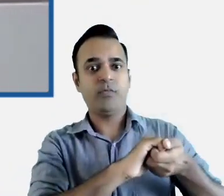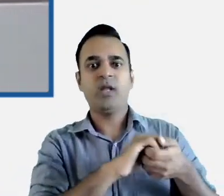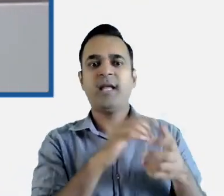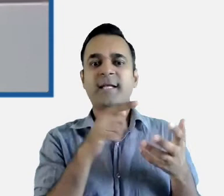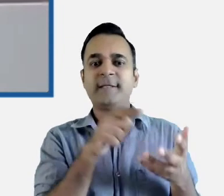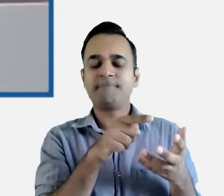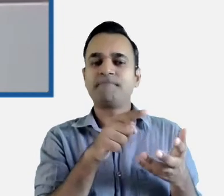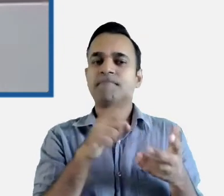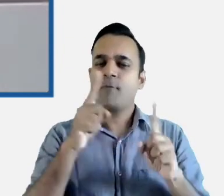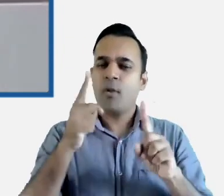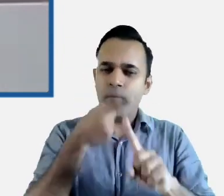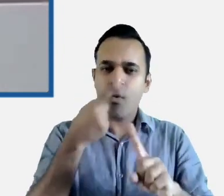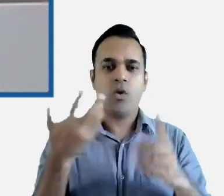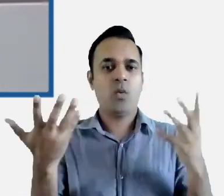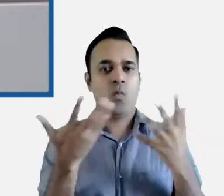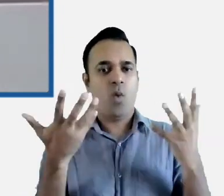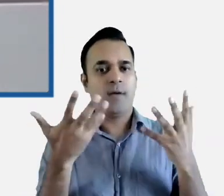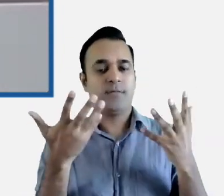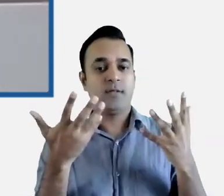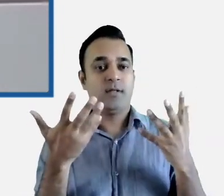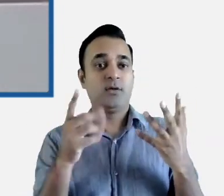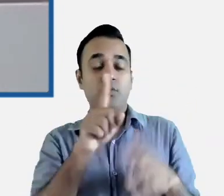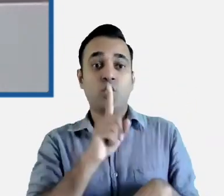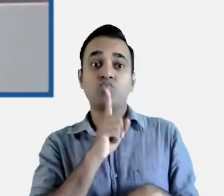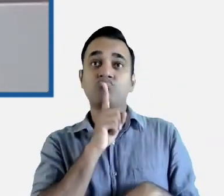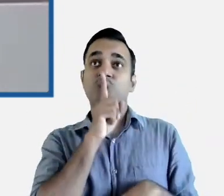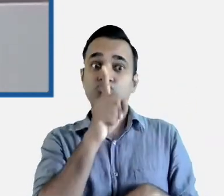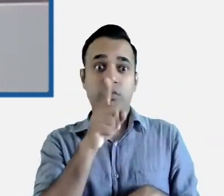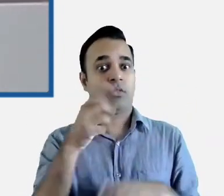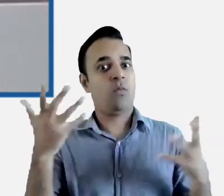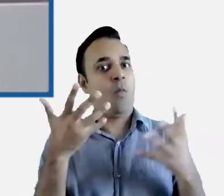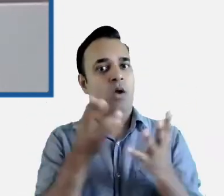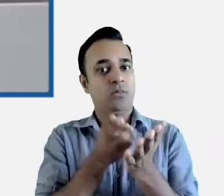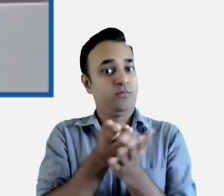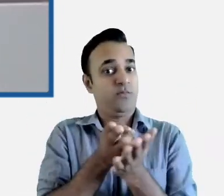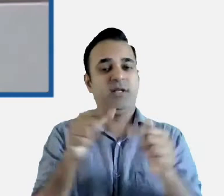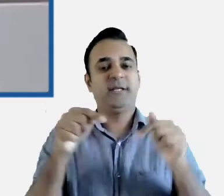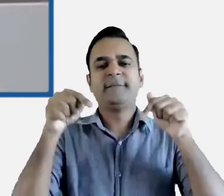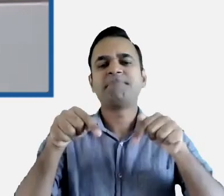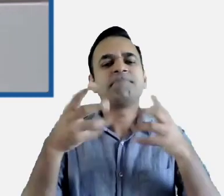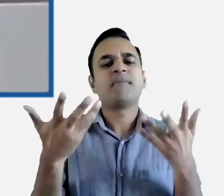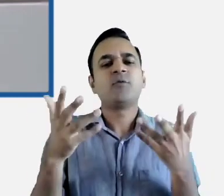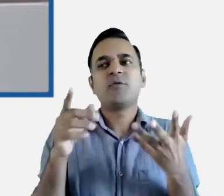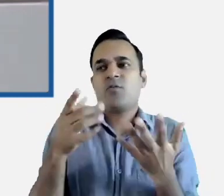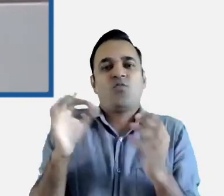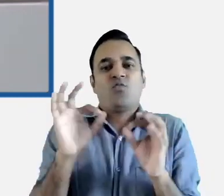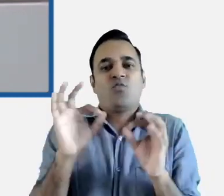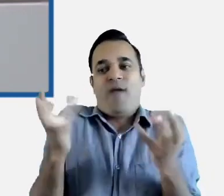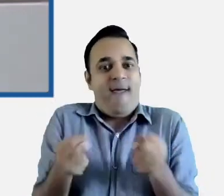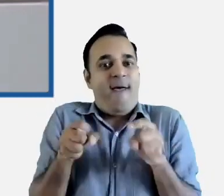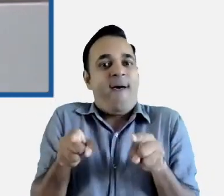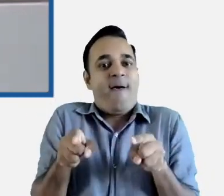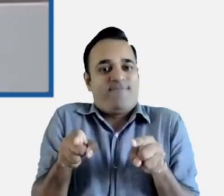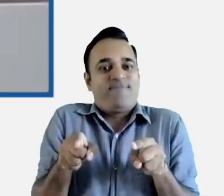with outlier events, and disasters normally provide an outlier event. So if you have